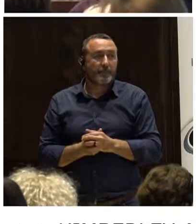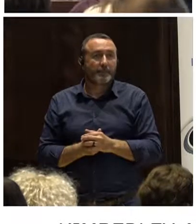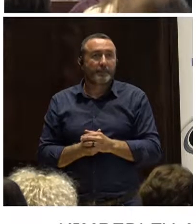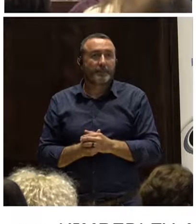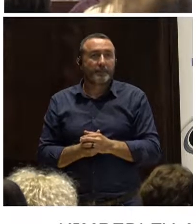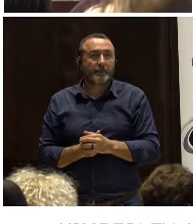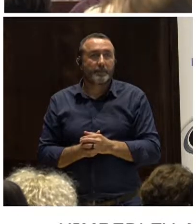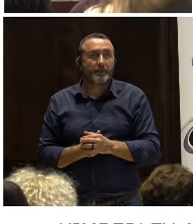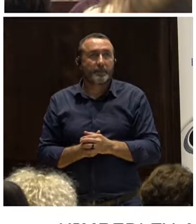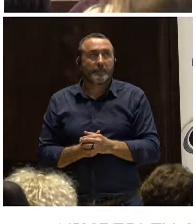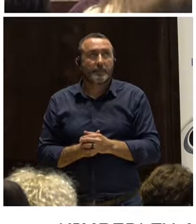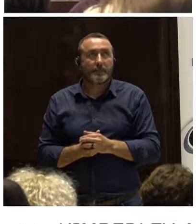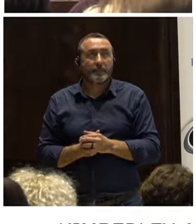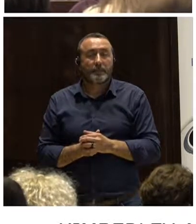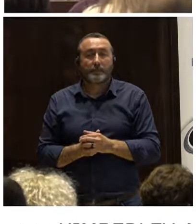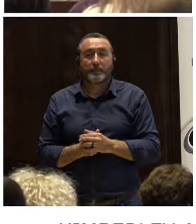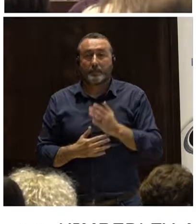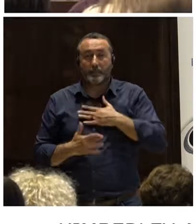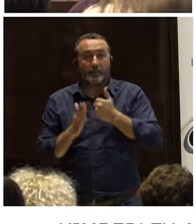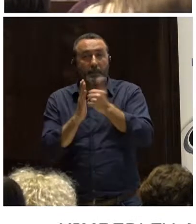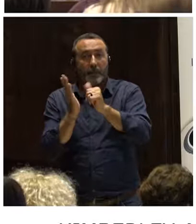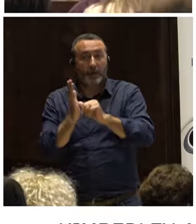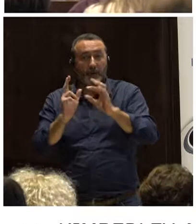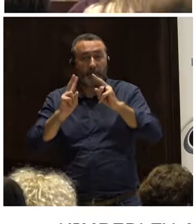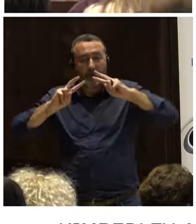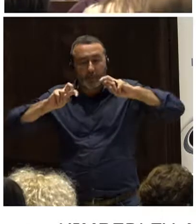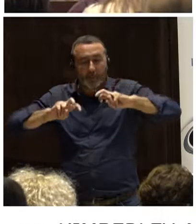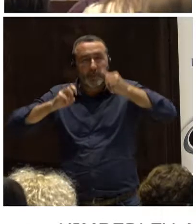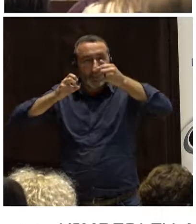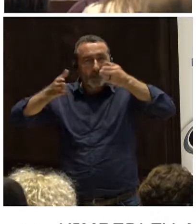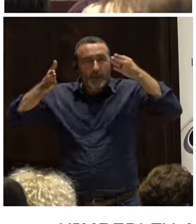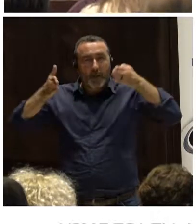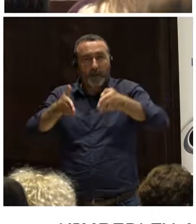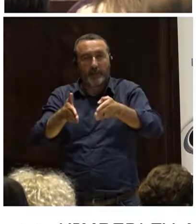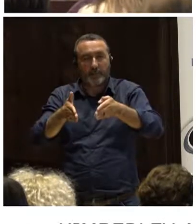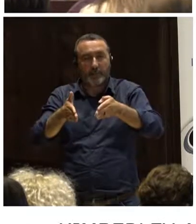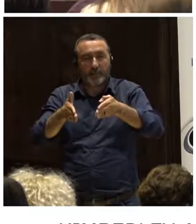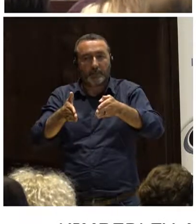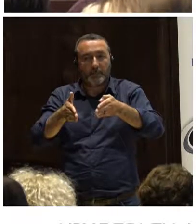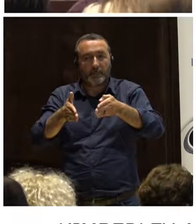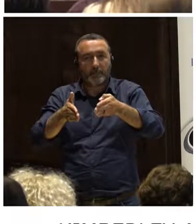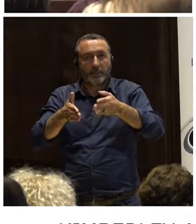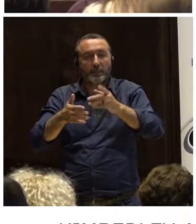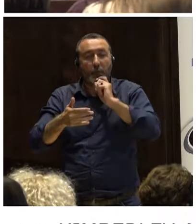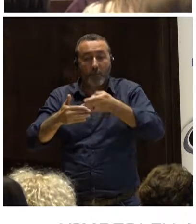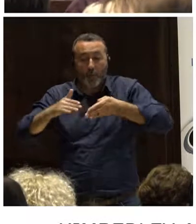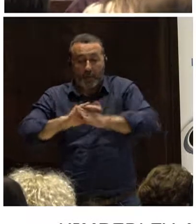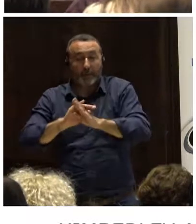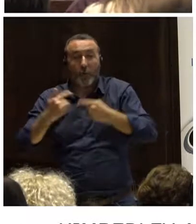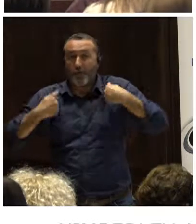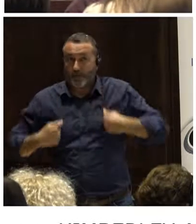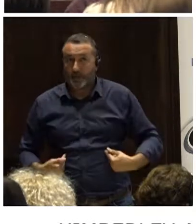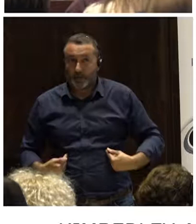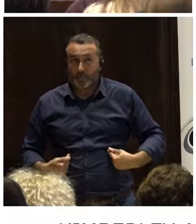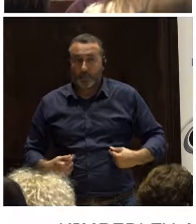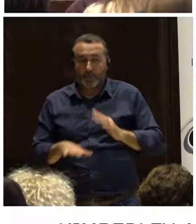My research program has been around physical access to play, so around object play. When children